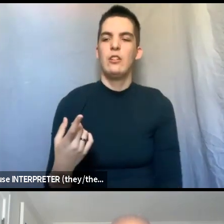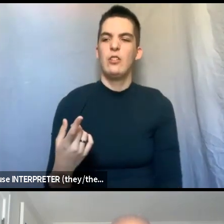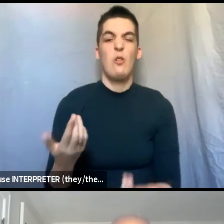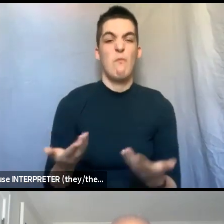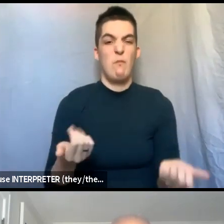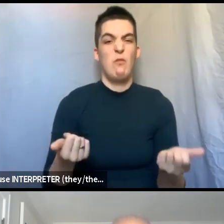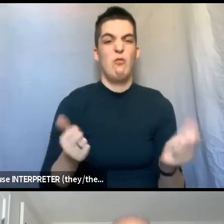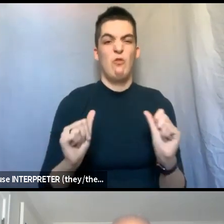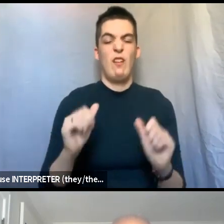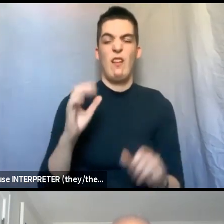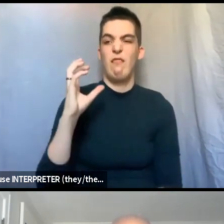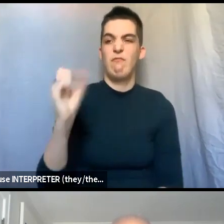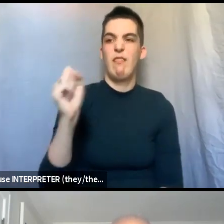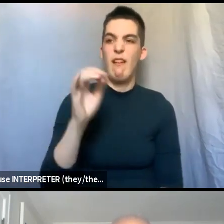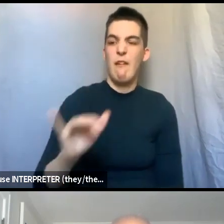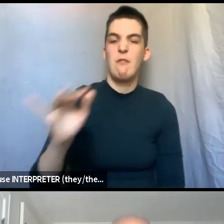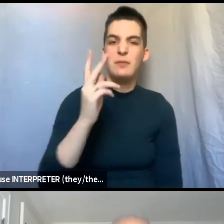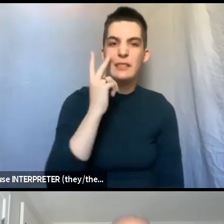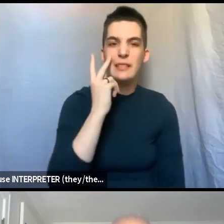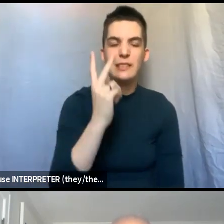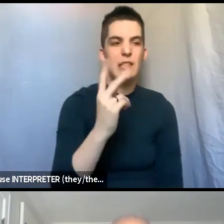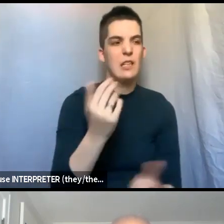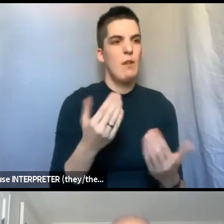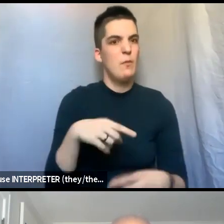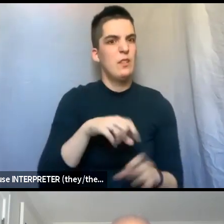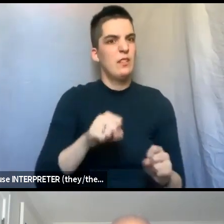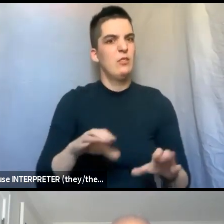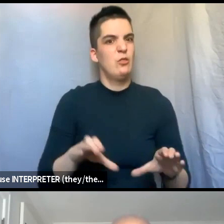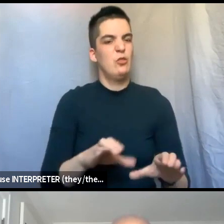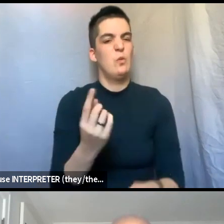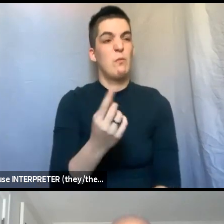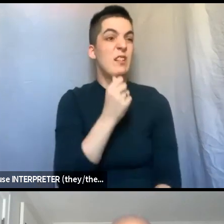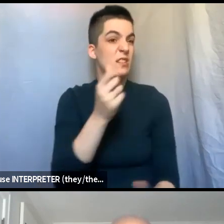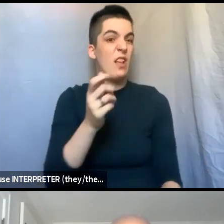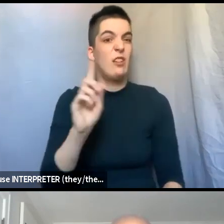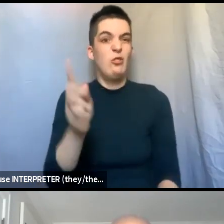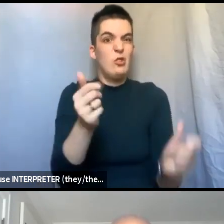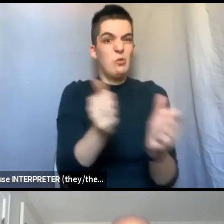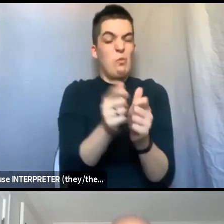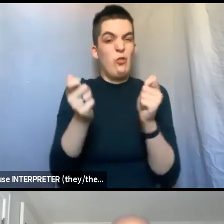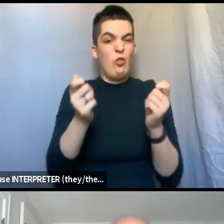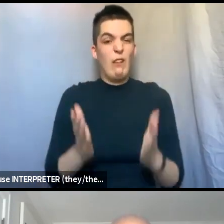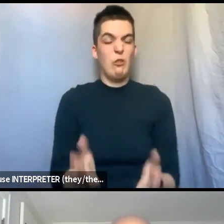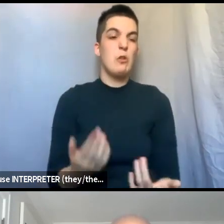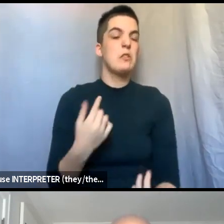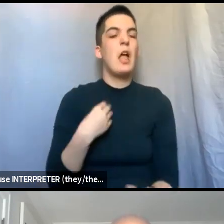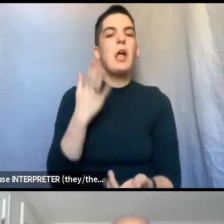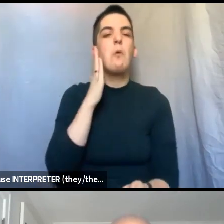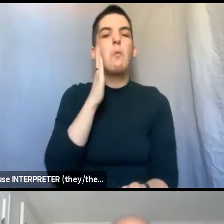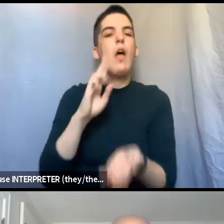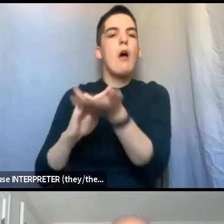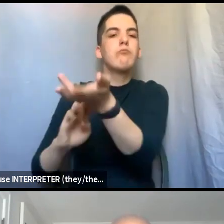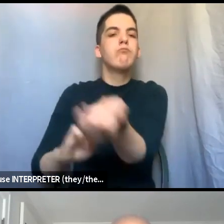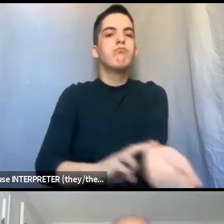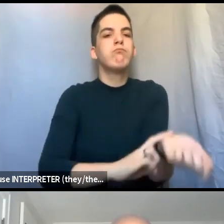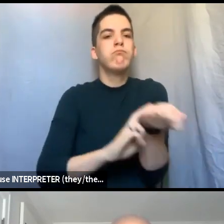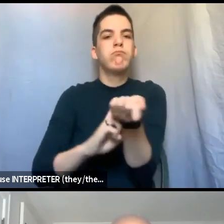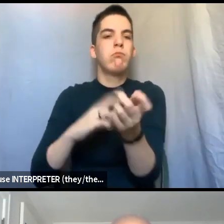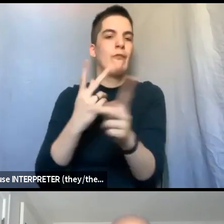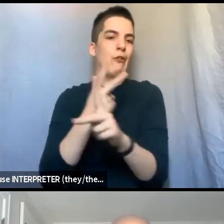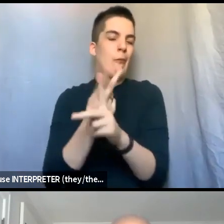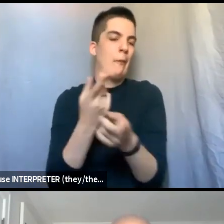we continue or maybe we do something it isn't with directors. I don't know. I'm just going to sort of take the temperature and see next year. I think